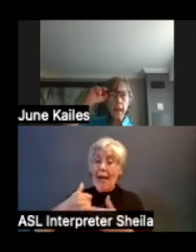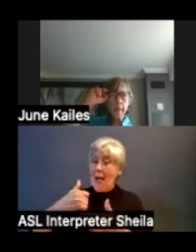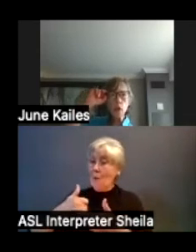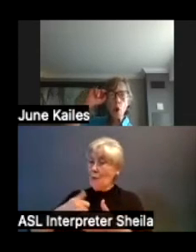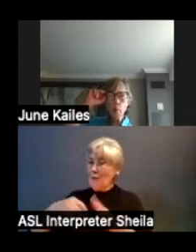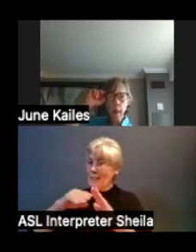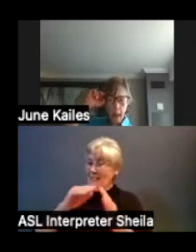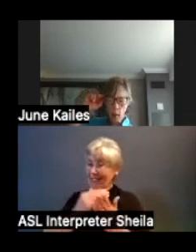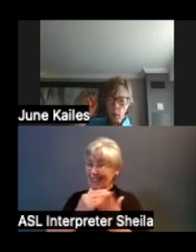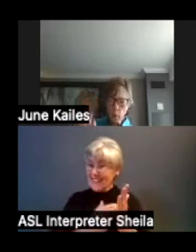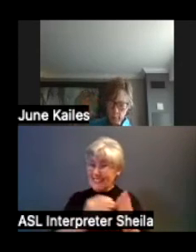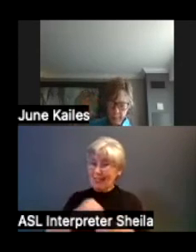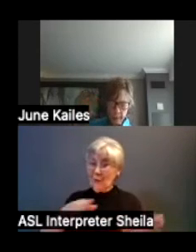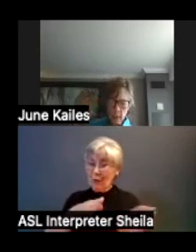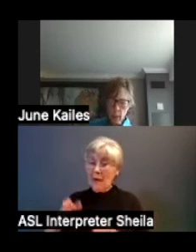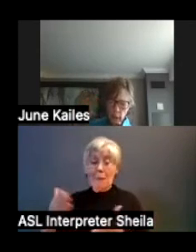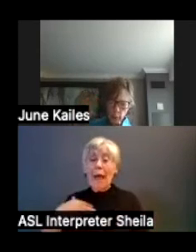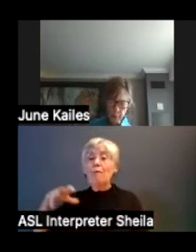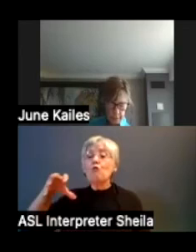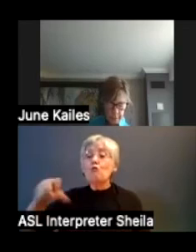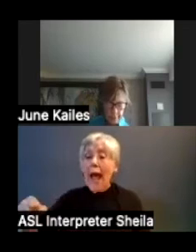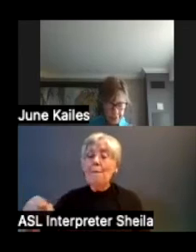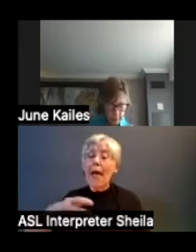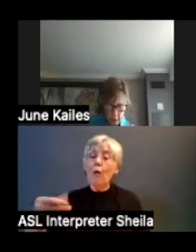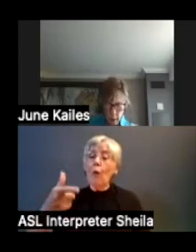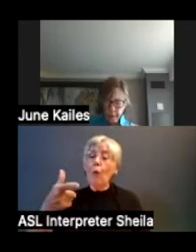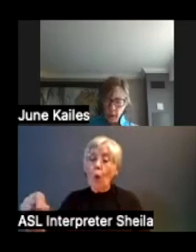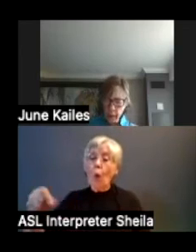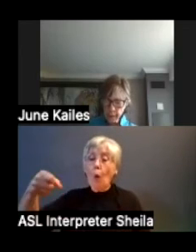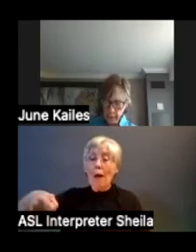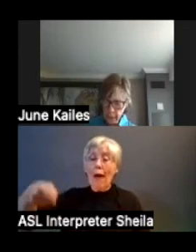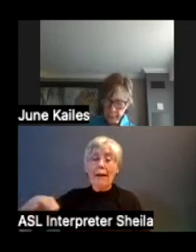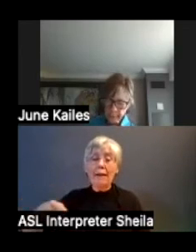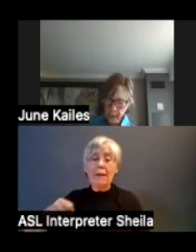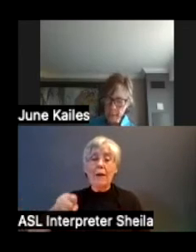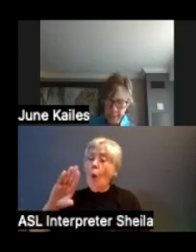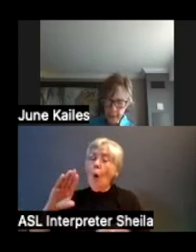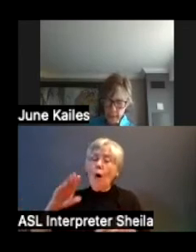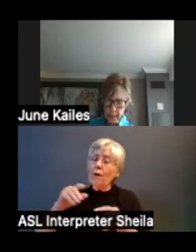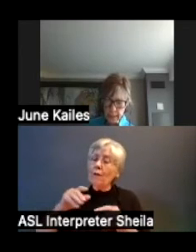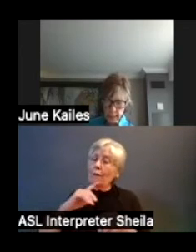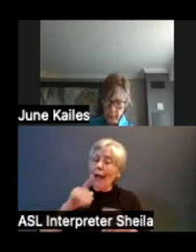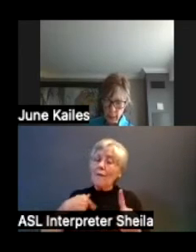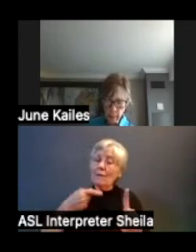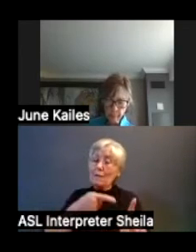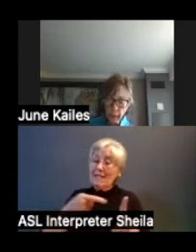a grab and go bag with specific content that meet their